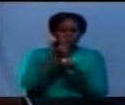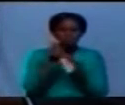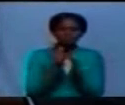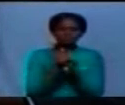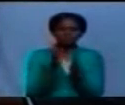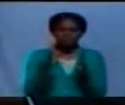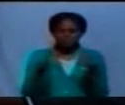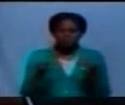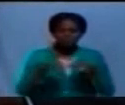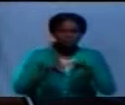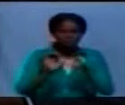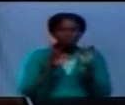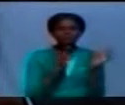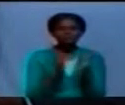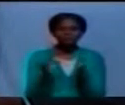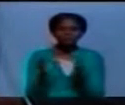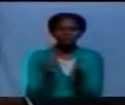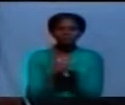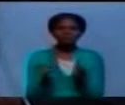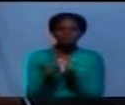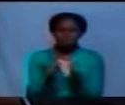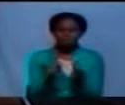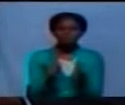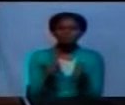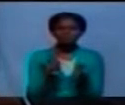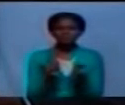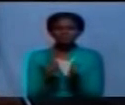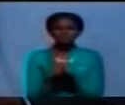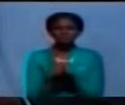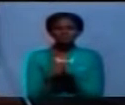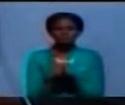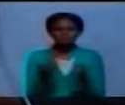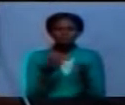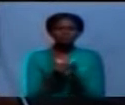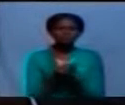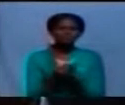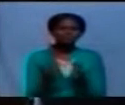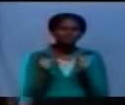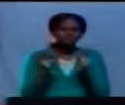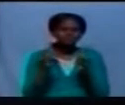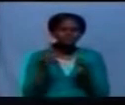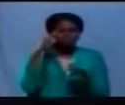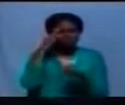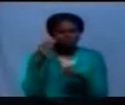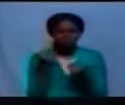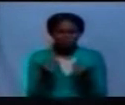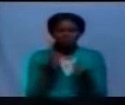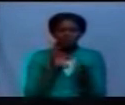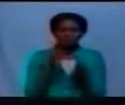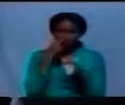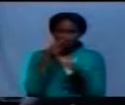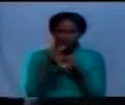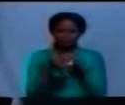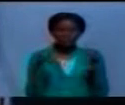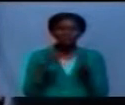a consistent, well-planned financial inclusion strategy, without consistent financial education strategy. That's why if you look at the Bank